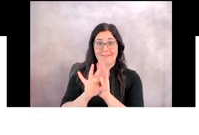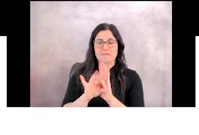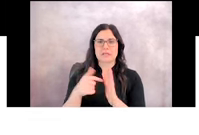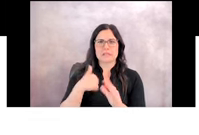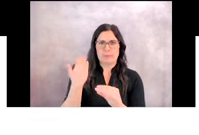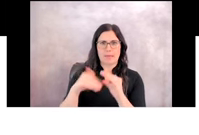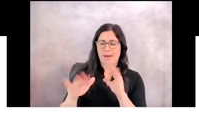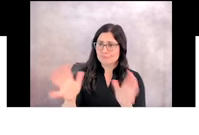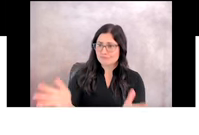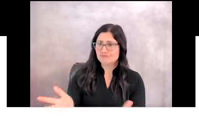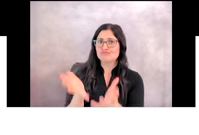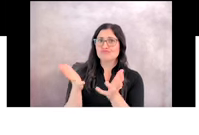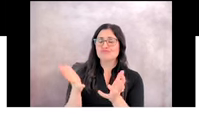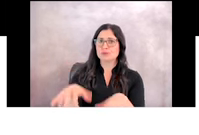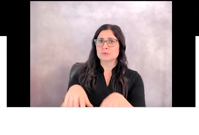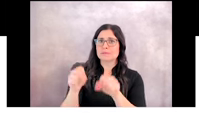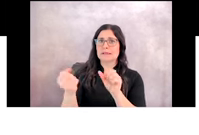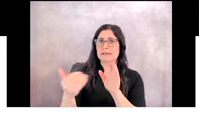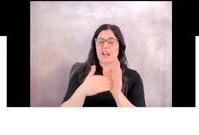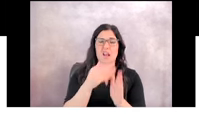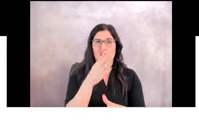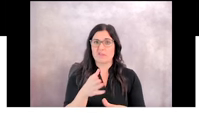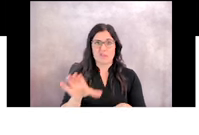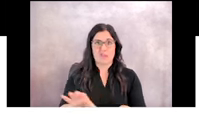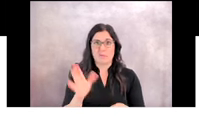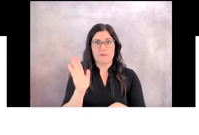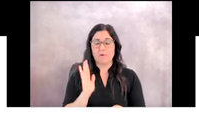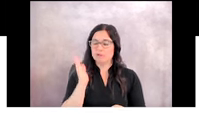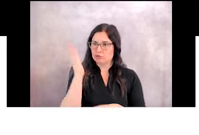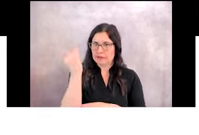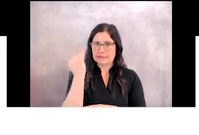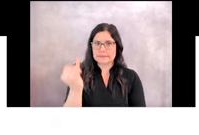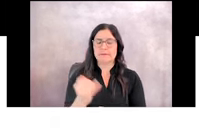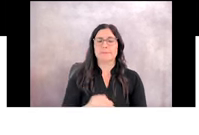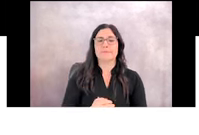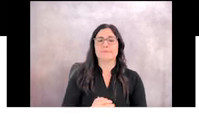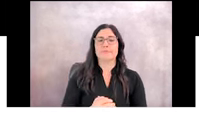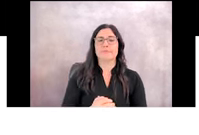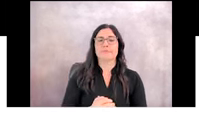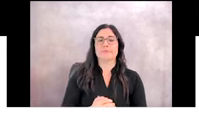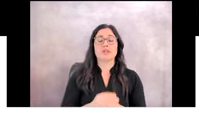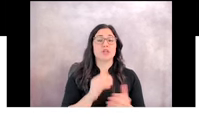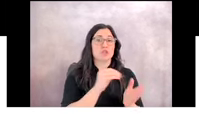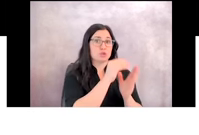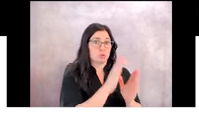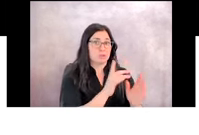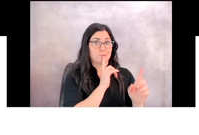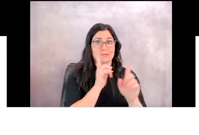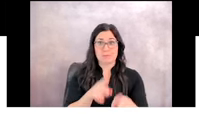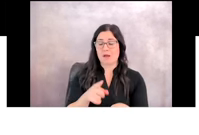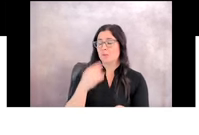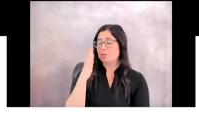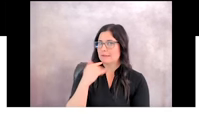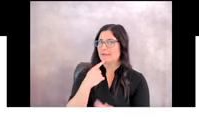to retake. I haven't done it before, and it is a great idea. And students will reply to you and thank